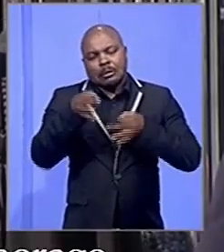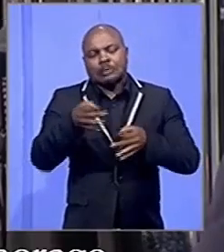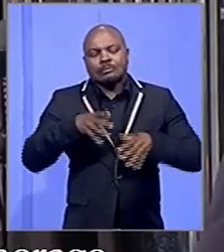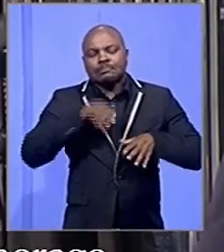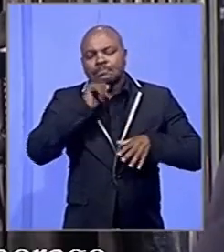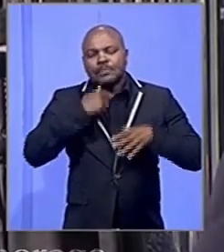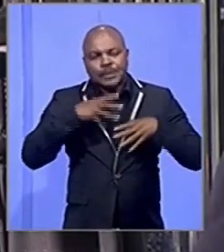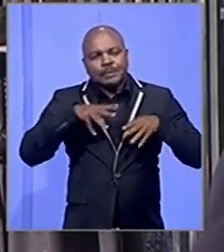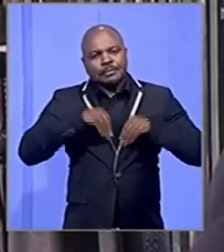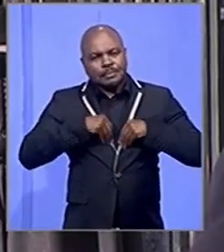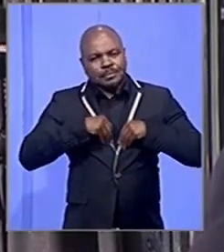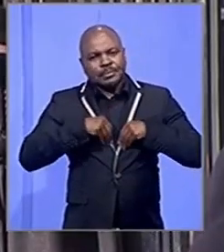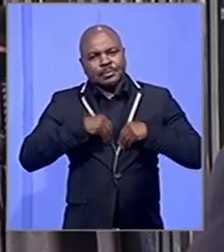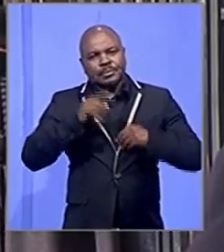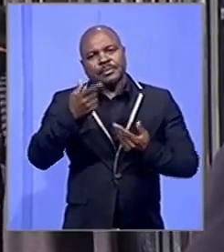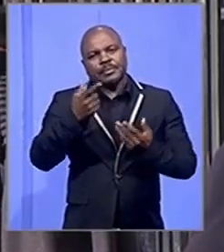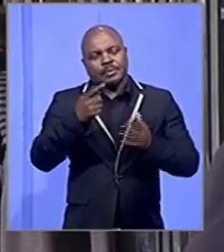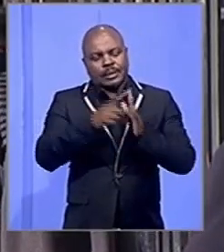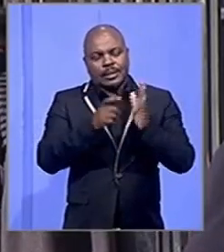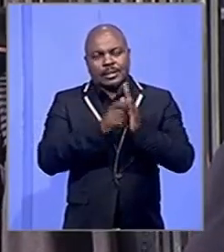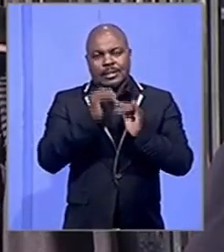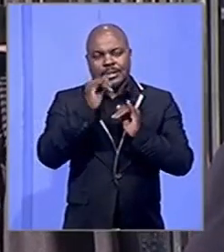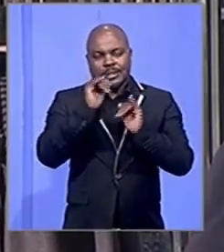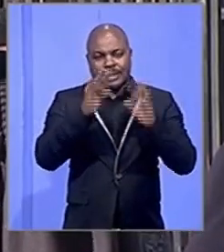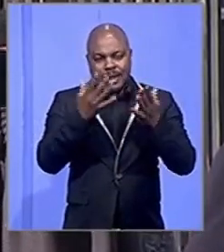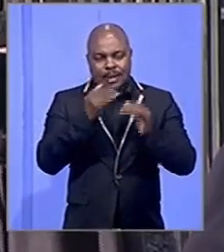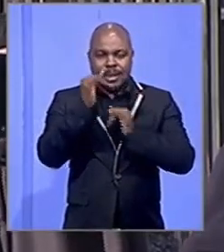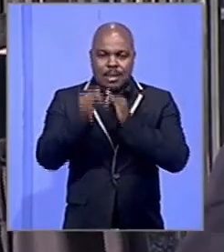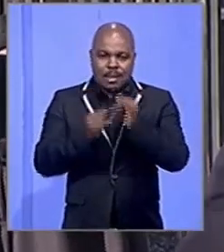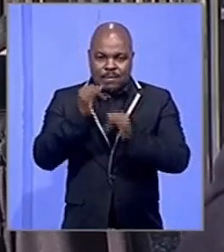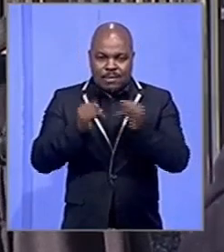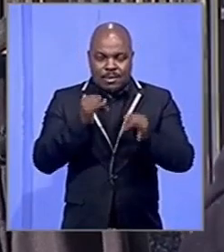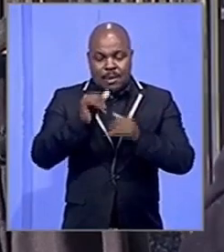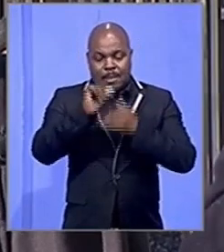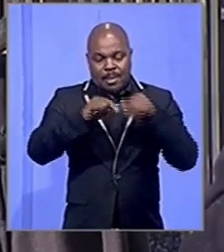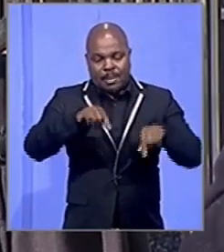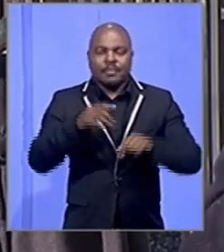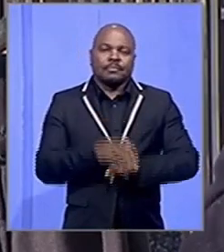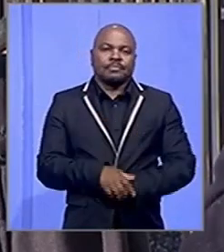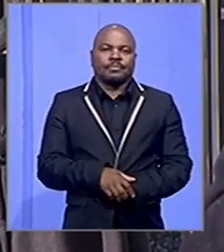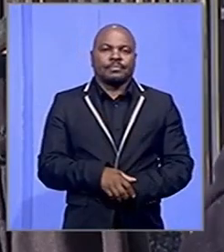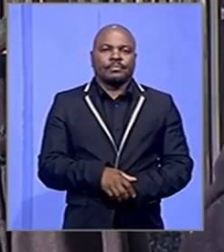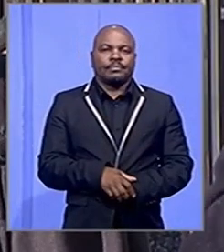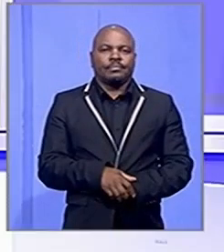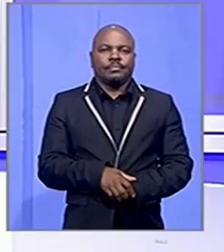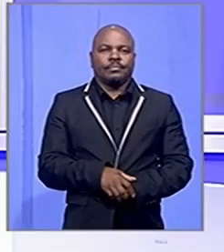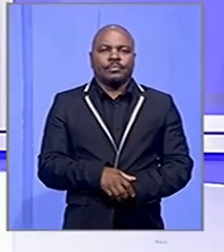the 10th and 11th of this month.